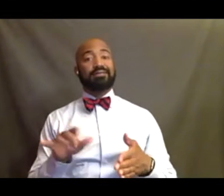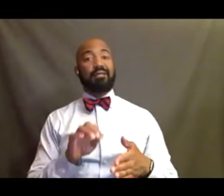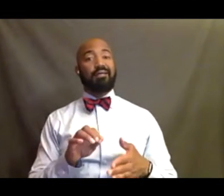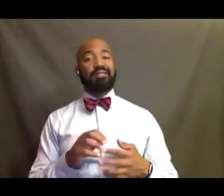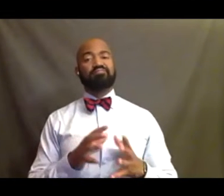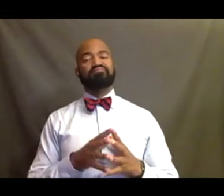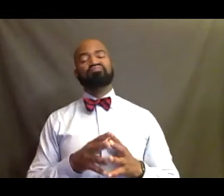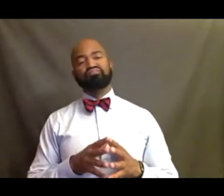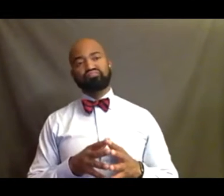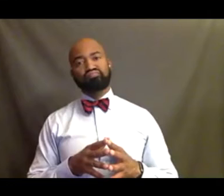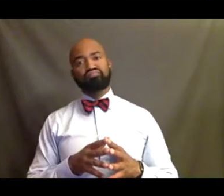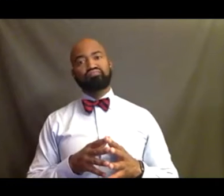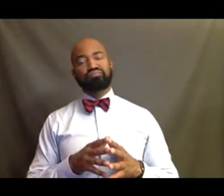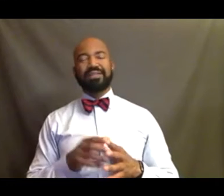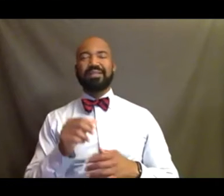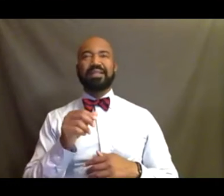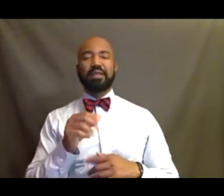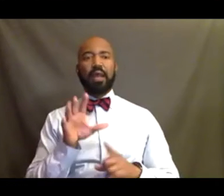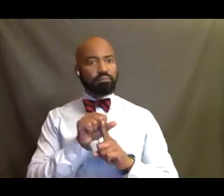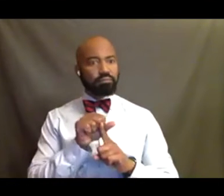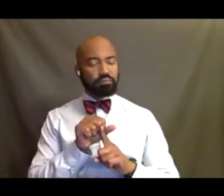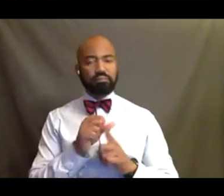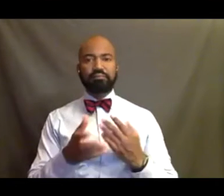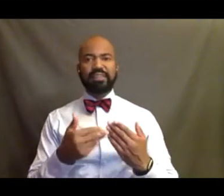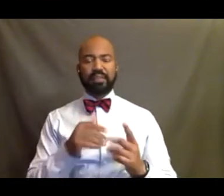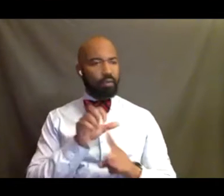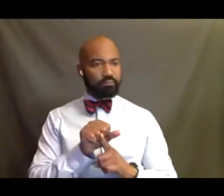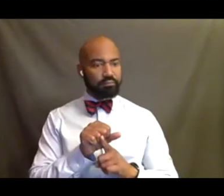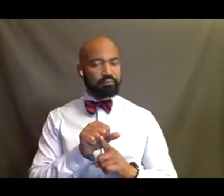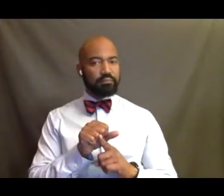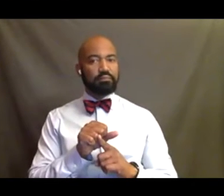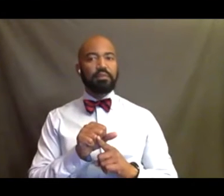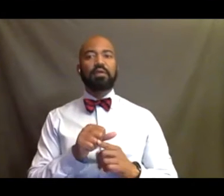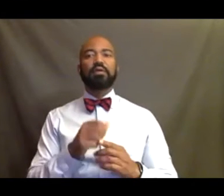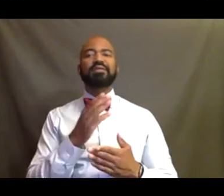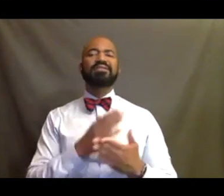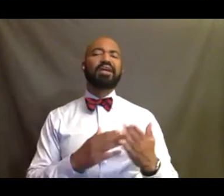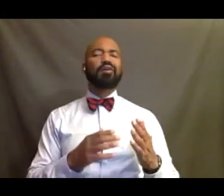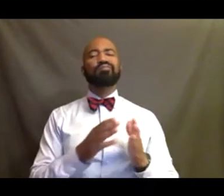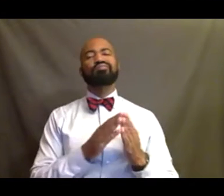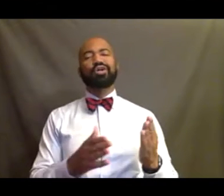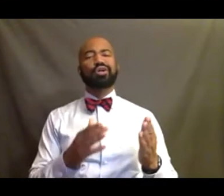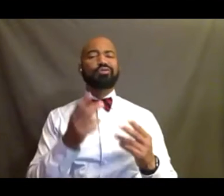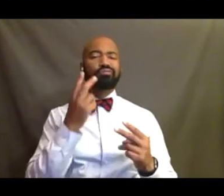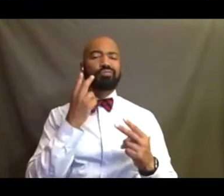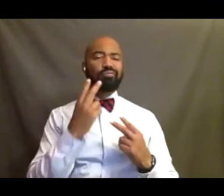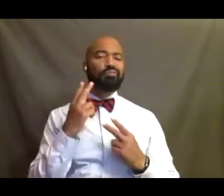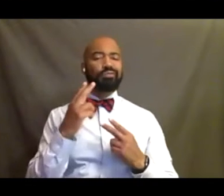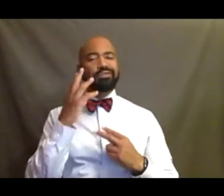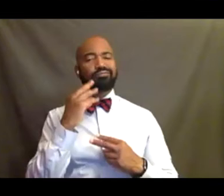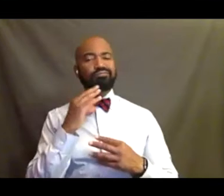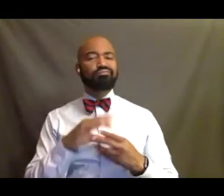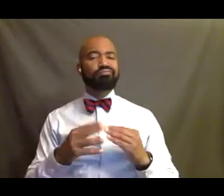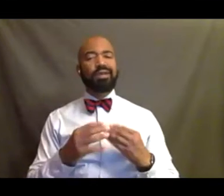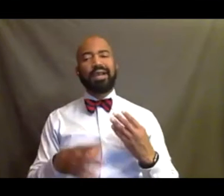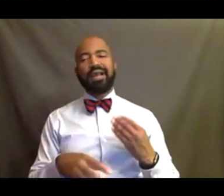I want to say eye-catching, because it's honest. It's like, there's some memoirs that are a little, you know, add a few extra here and there,